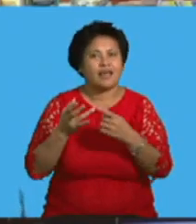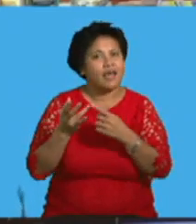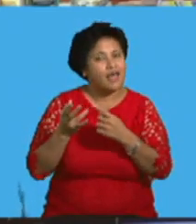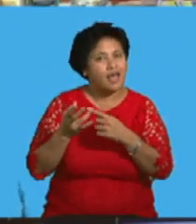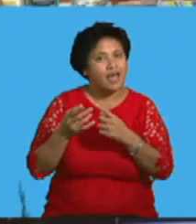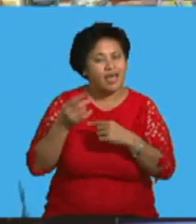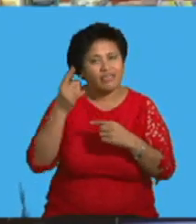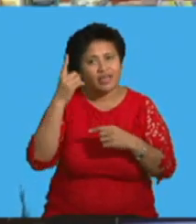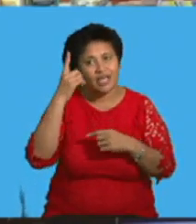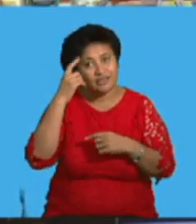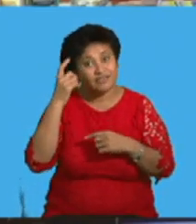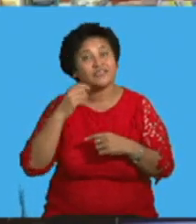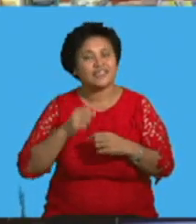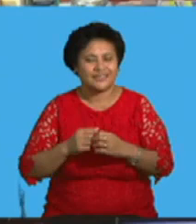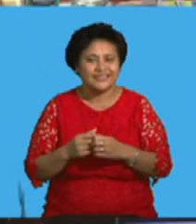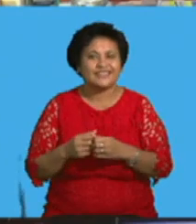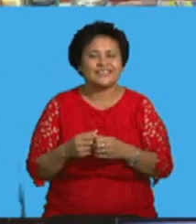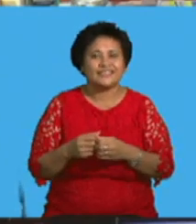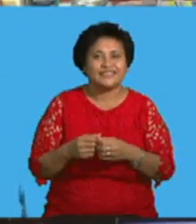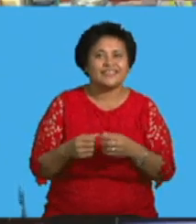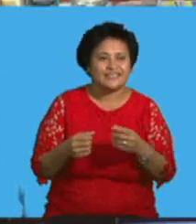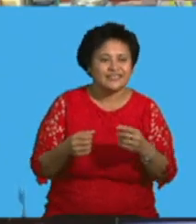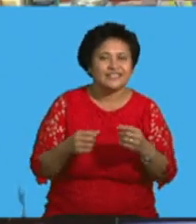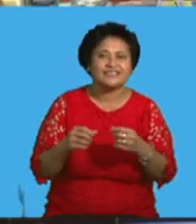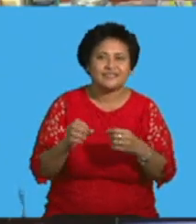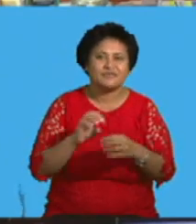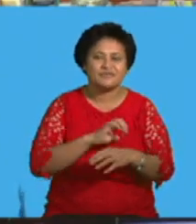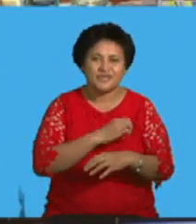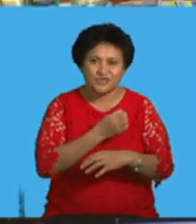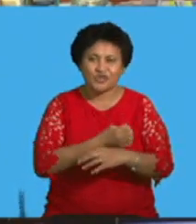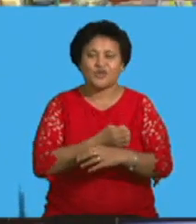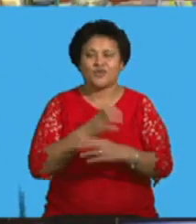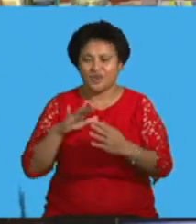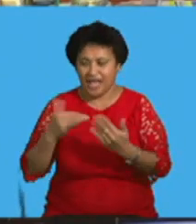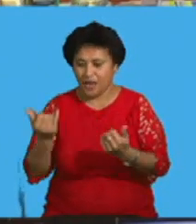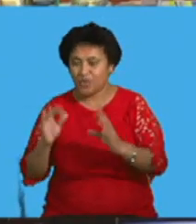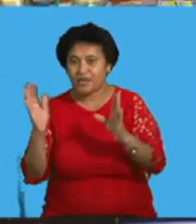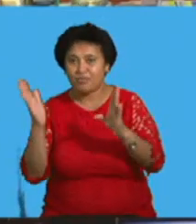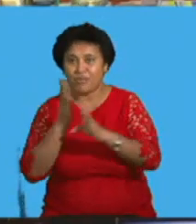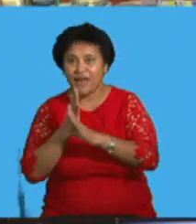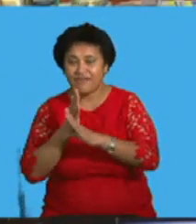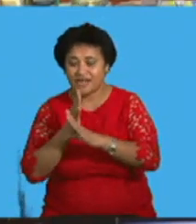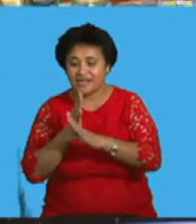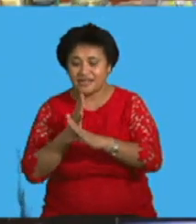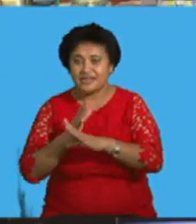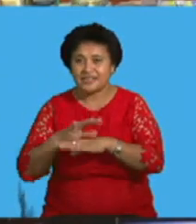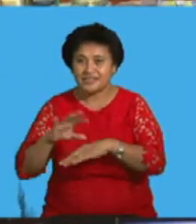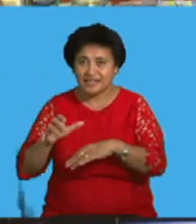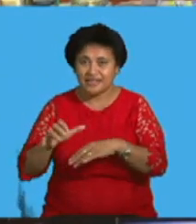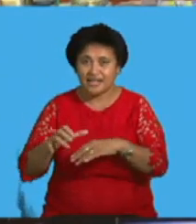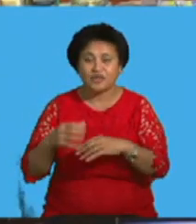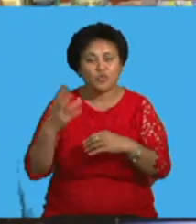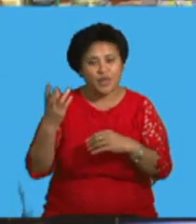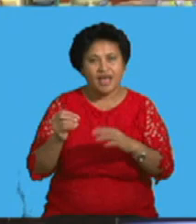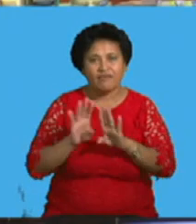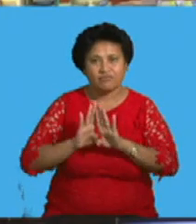also currently under consideration by the private sector-led YES selection panel of